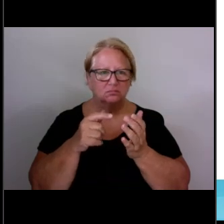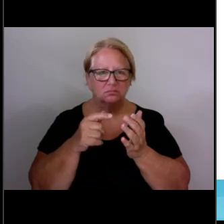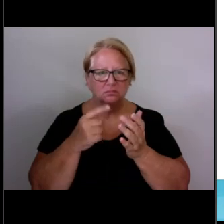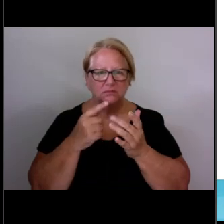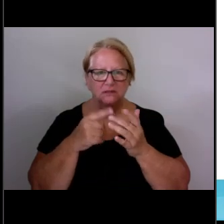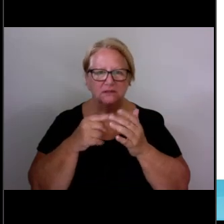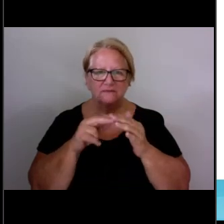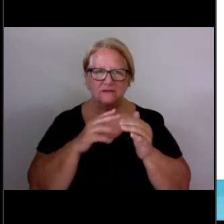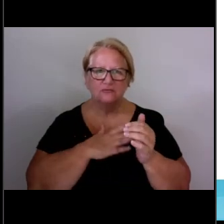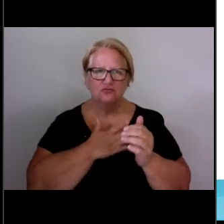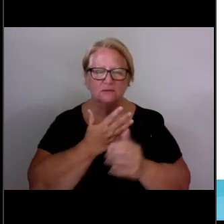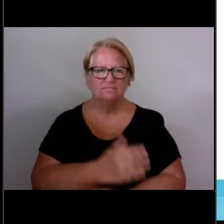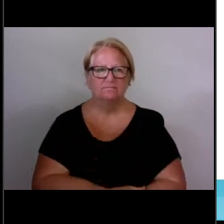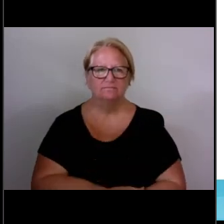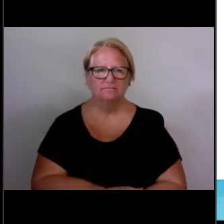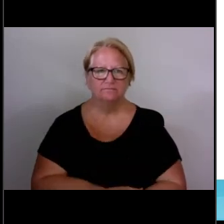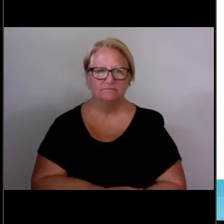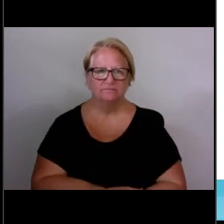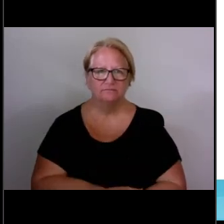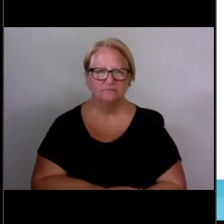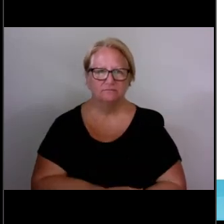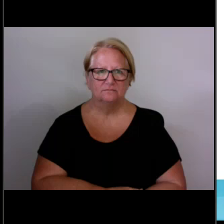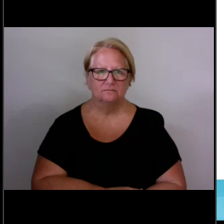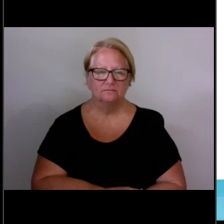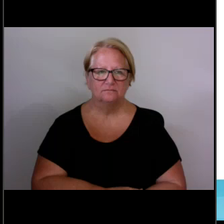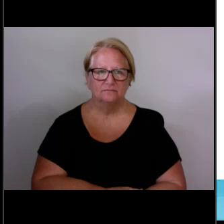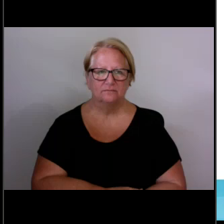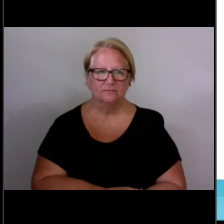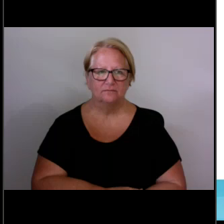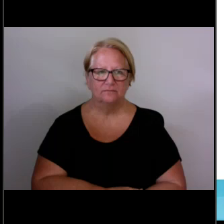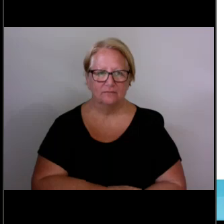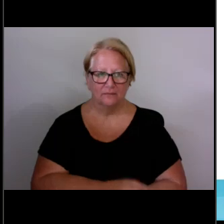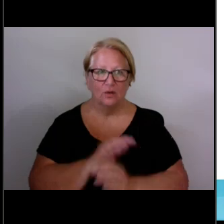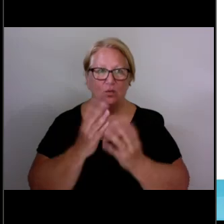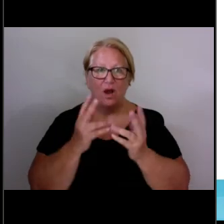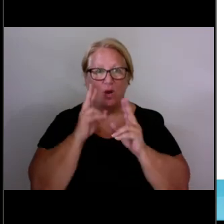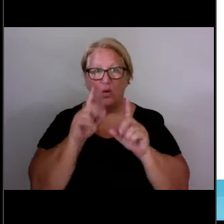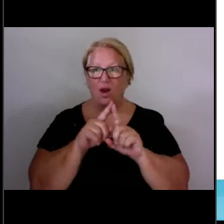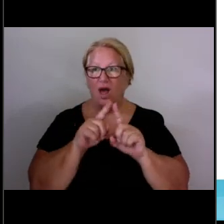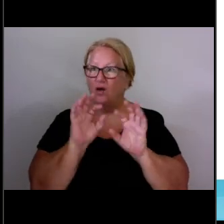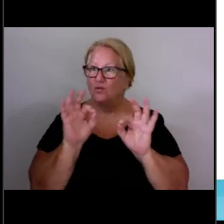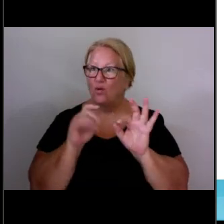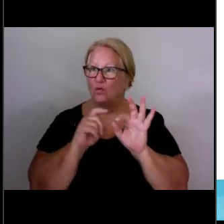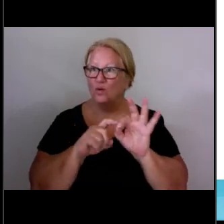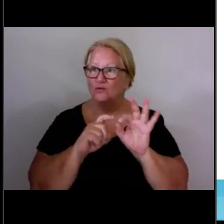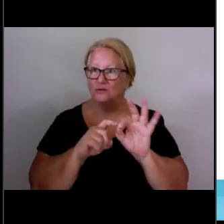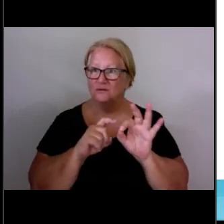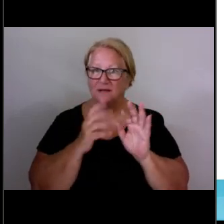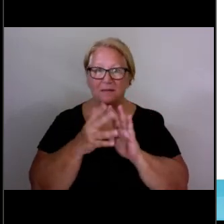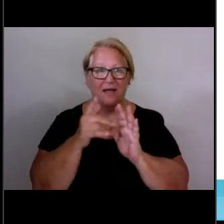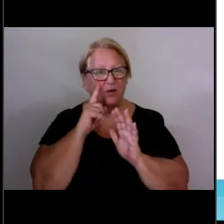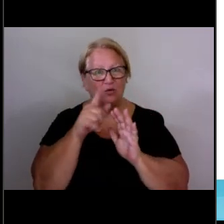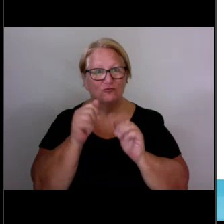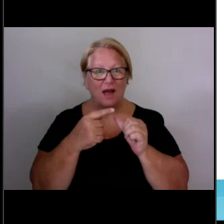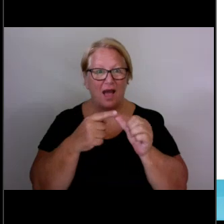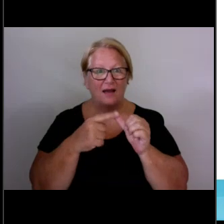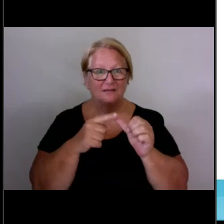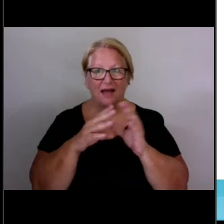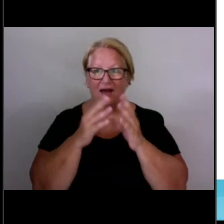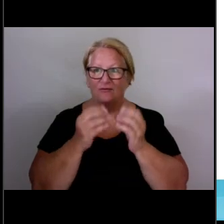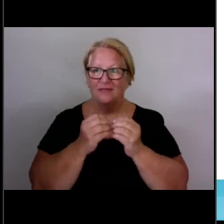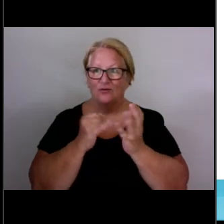Yeah. Great. Well, it looks like we don't have any questions, which may mean you've answered everyone's questions in your presentation,